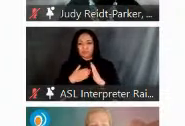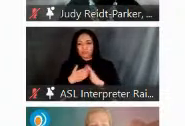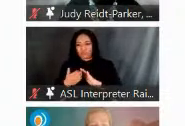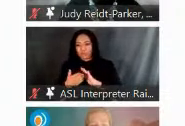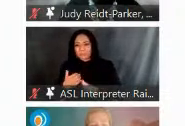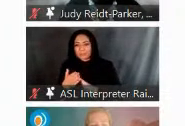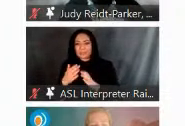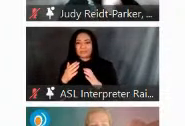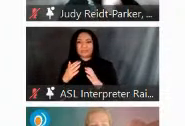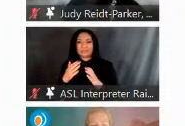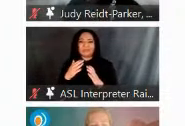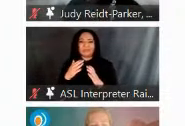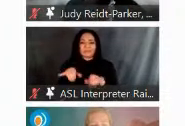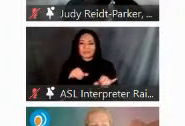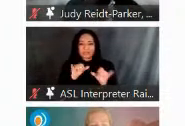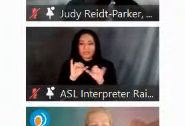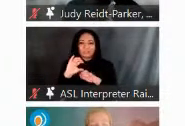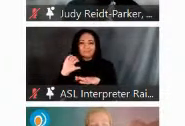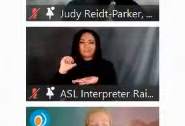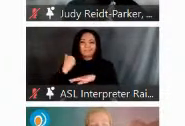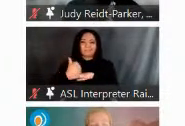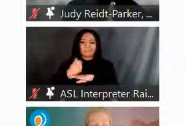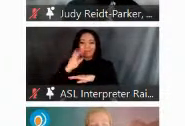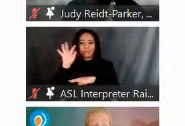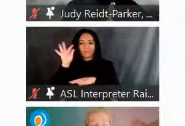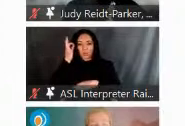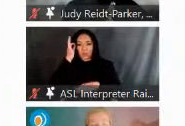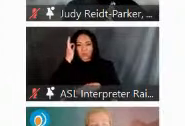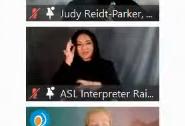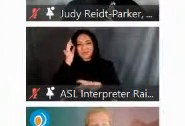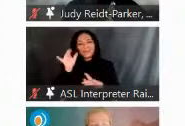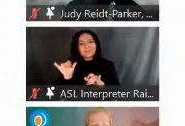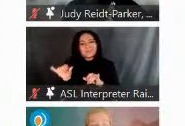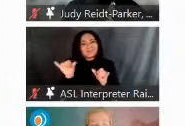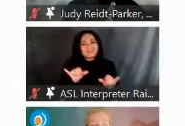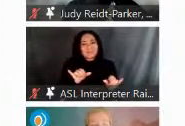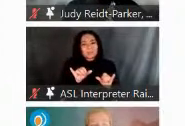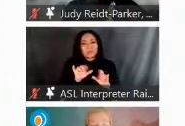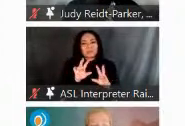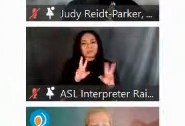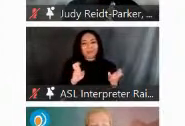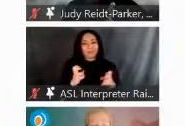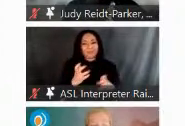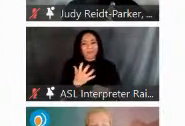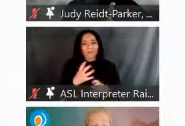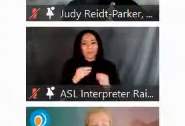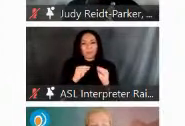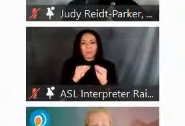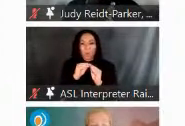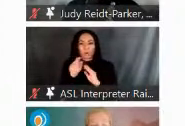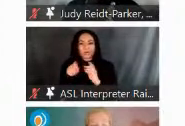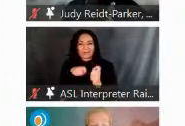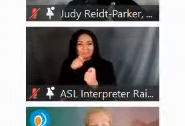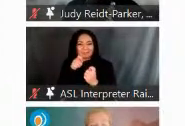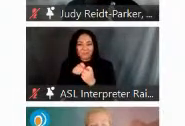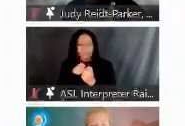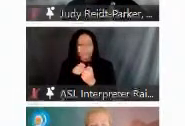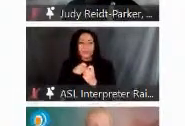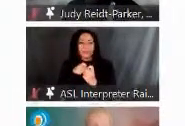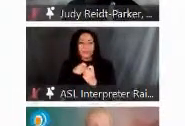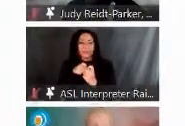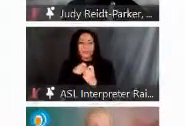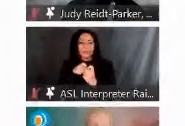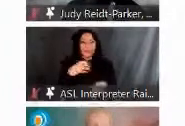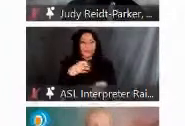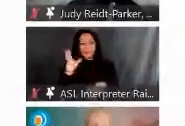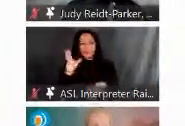the federal level. And these standards are like Title V, but in many instances are more prescriptive. And we'll hear